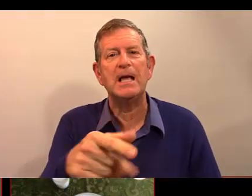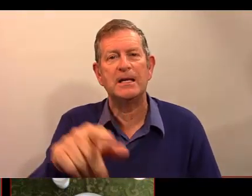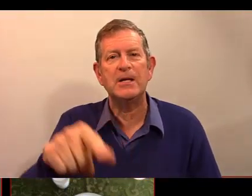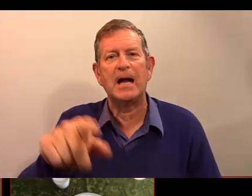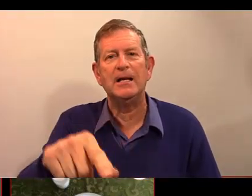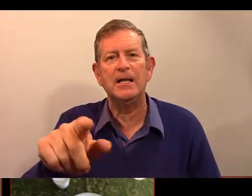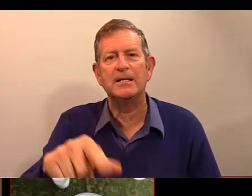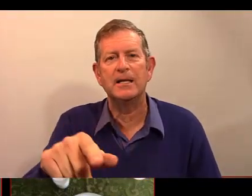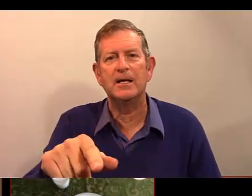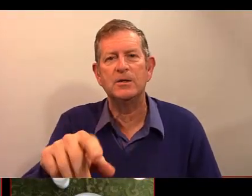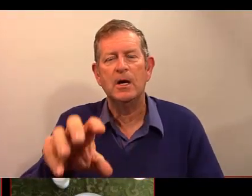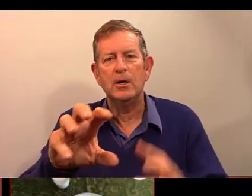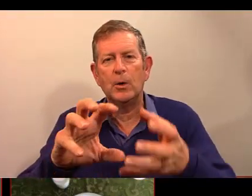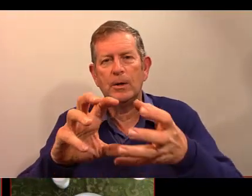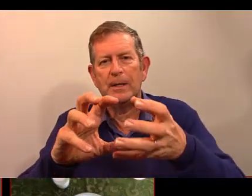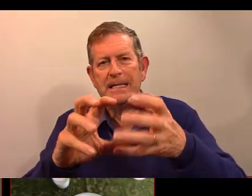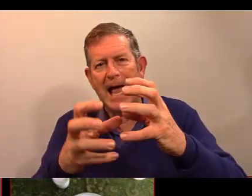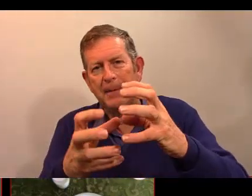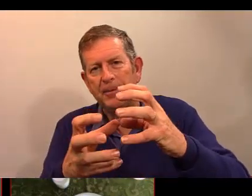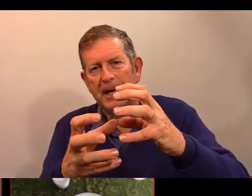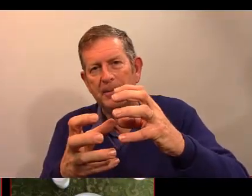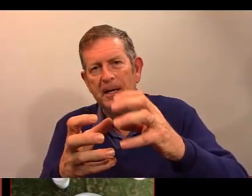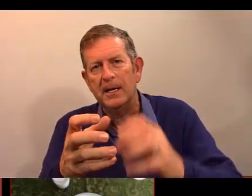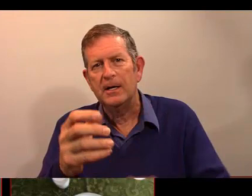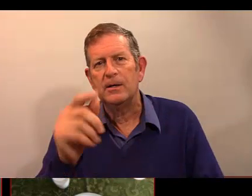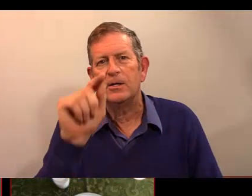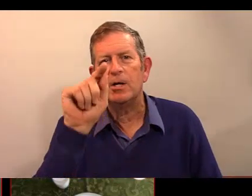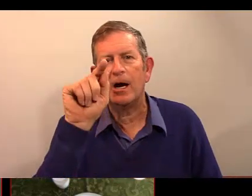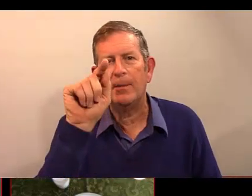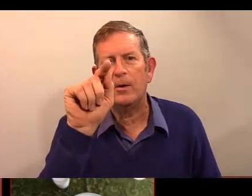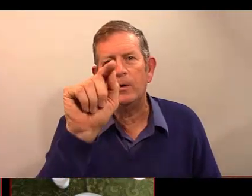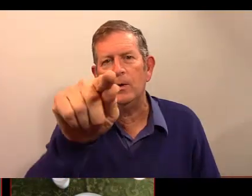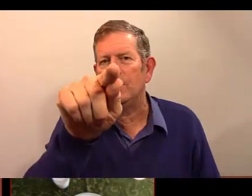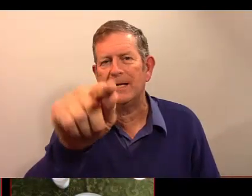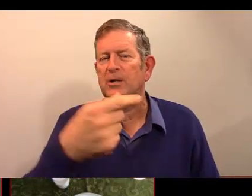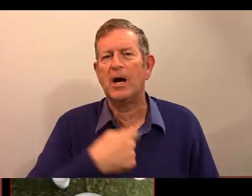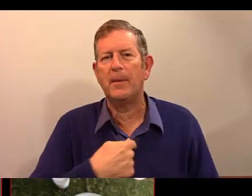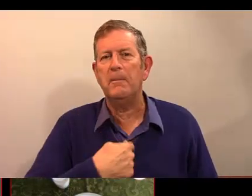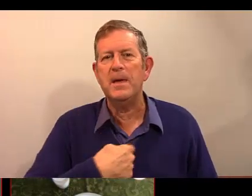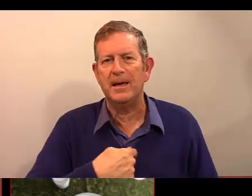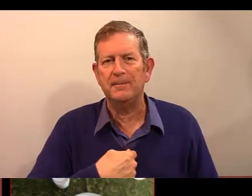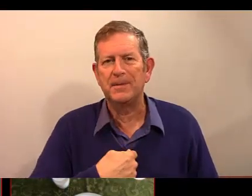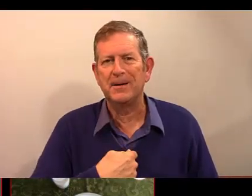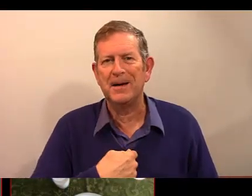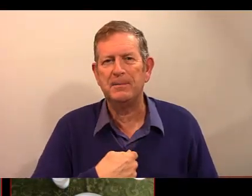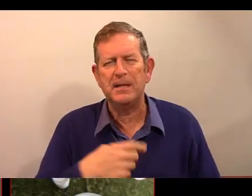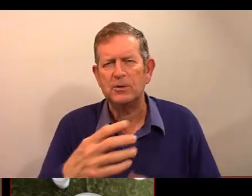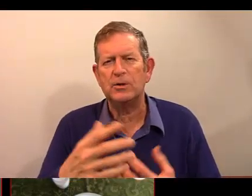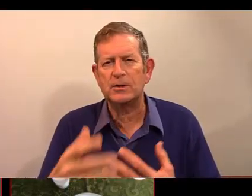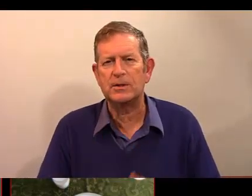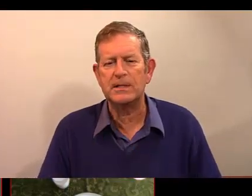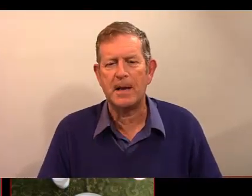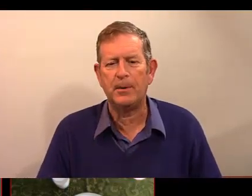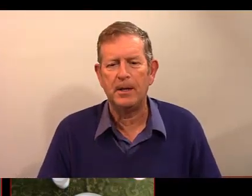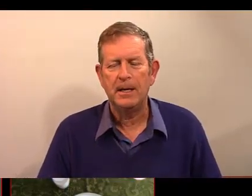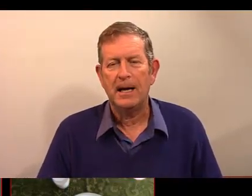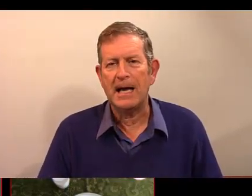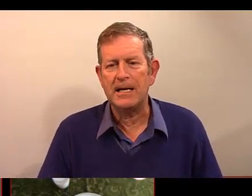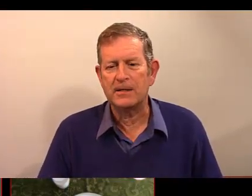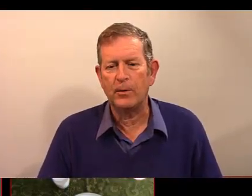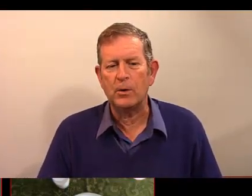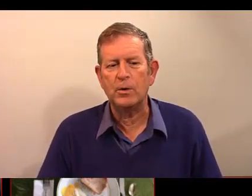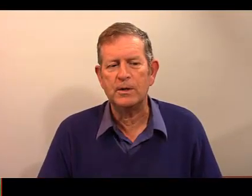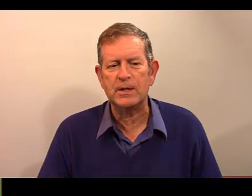have to say exactly these things. You're going to adapt them to talk about you, not to talk about me. All right, but these are just